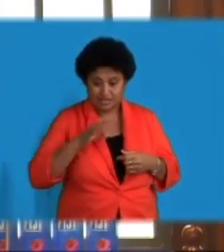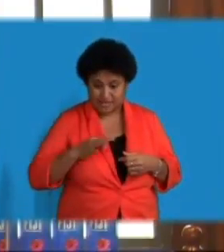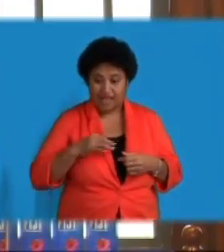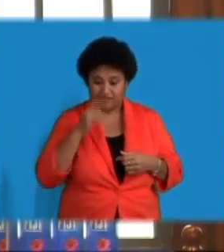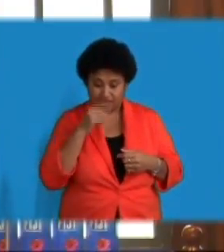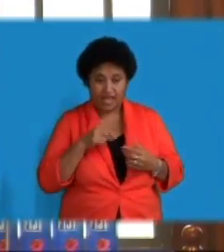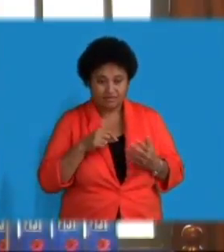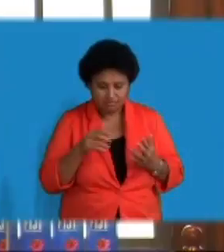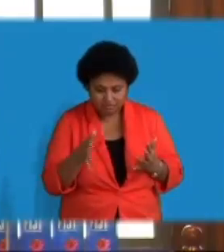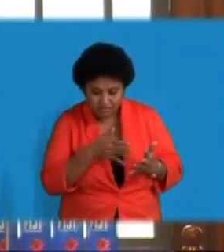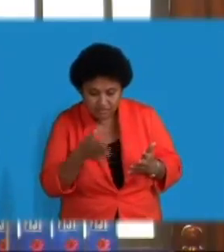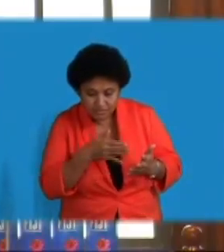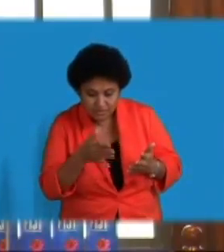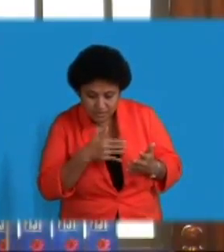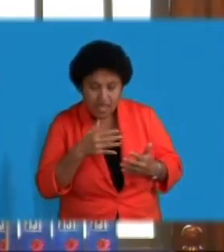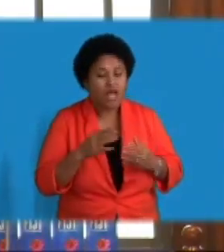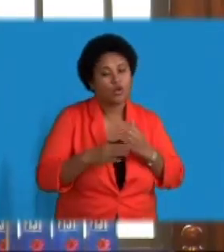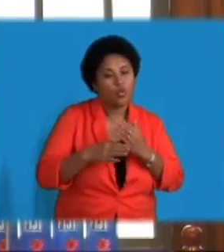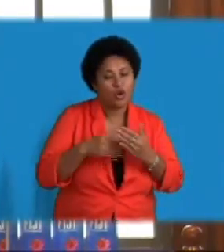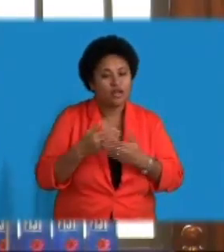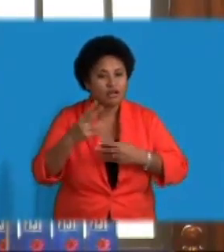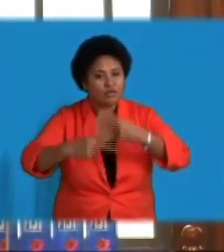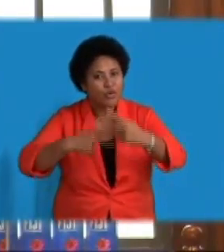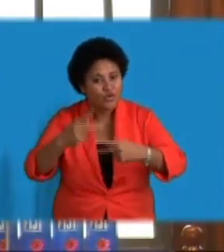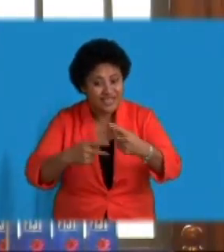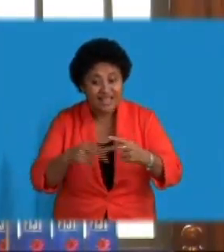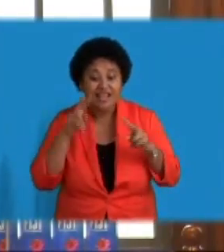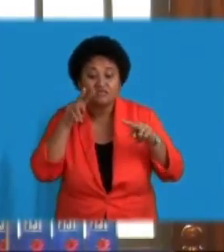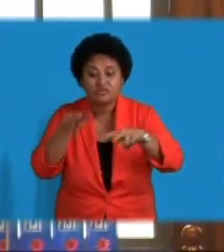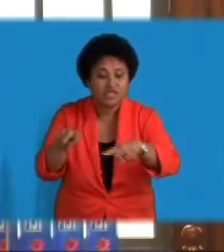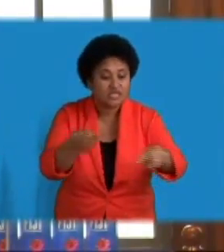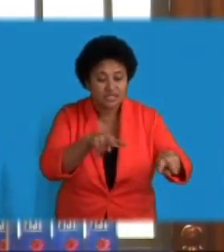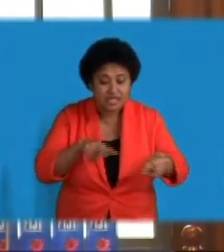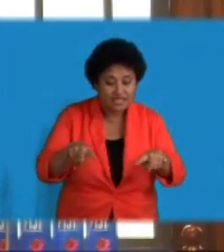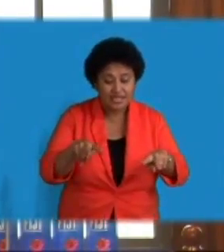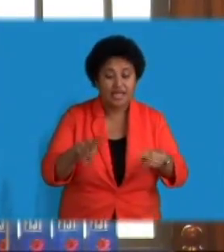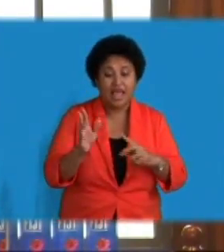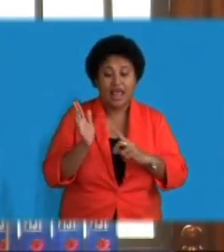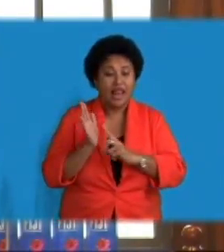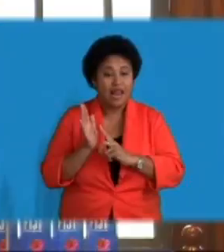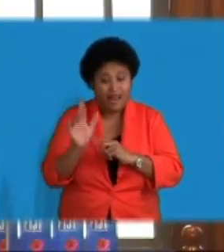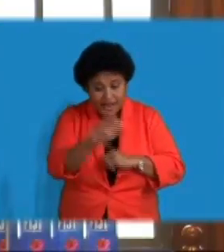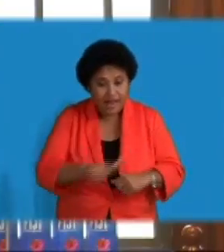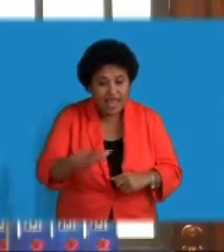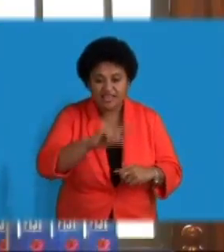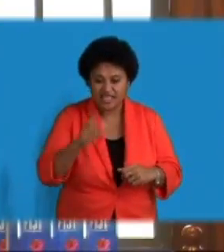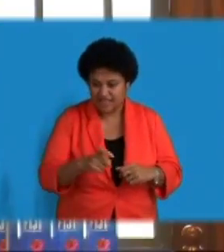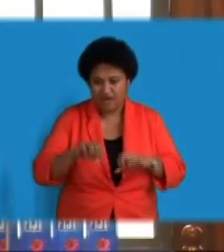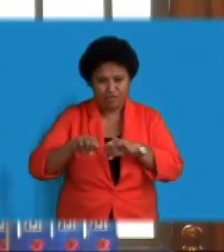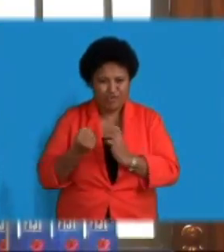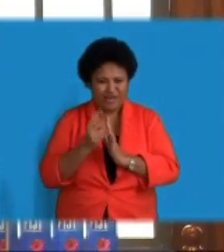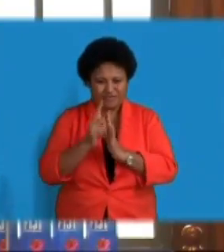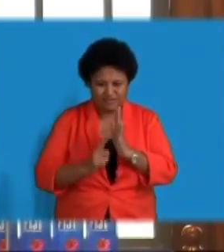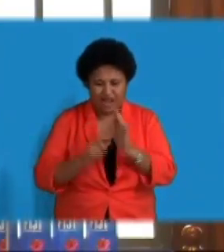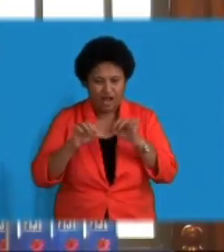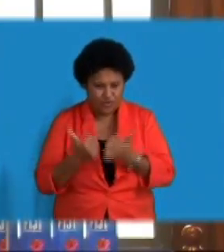to work on the process and also inspect the land for any breach of the lease conditions. So there is no